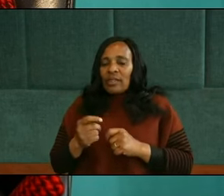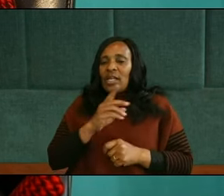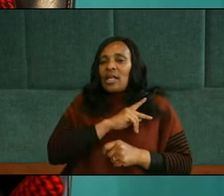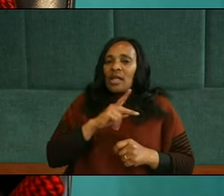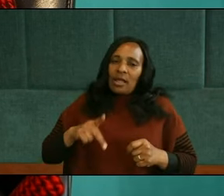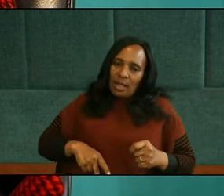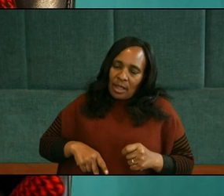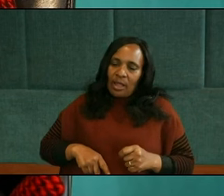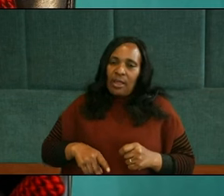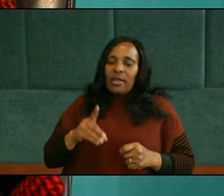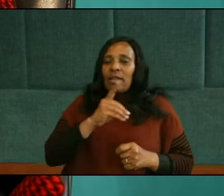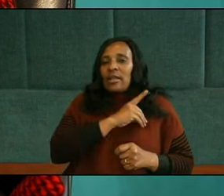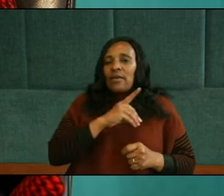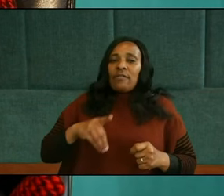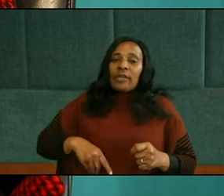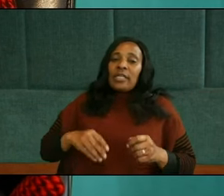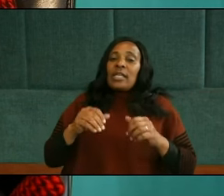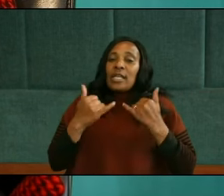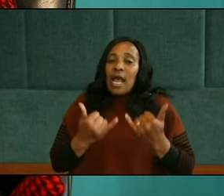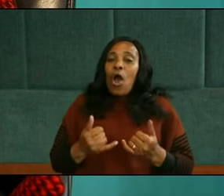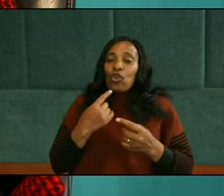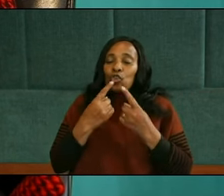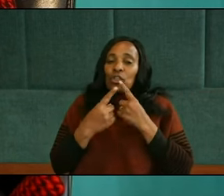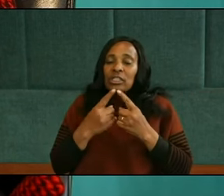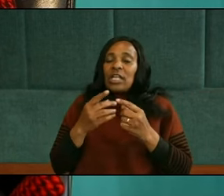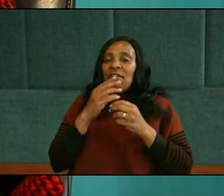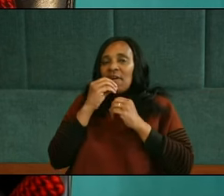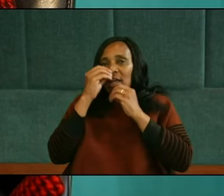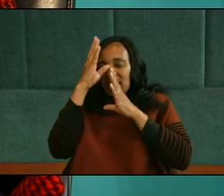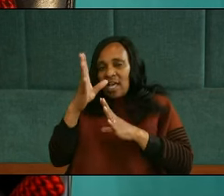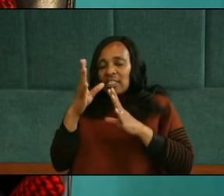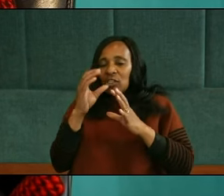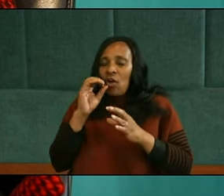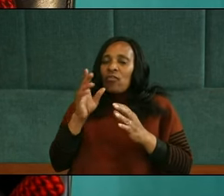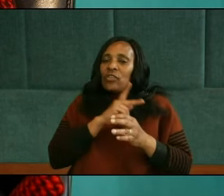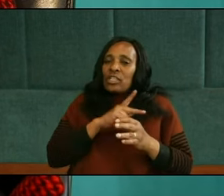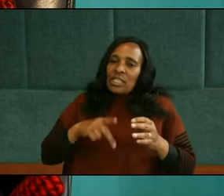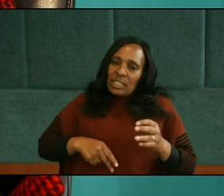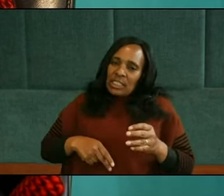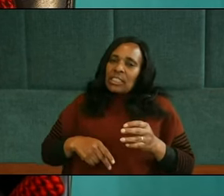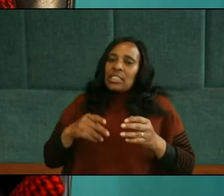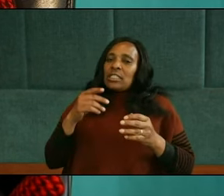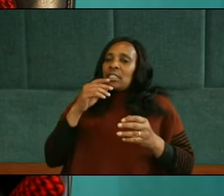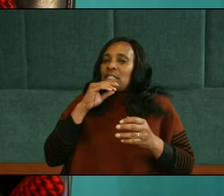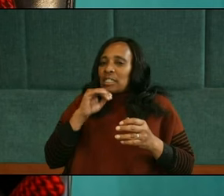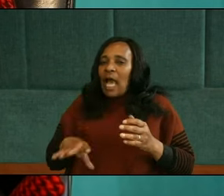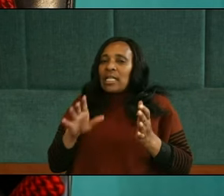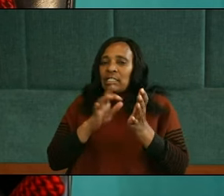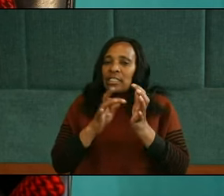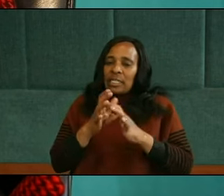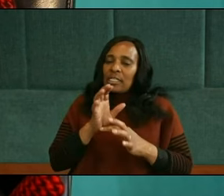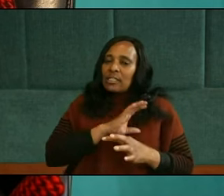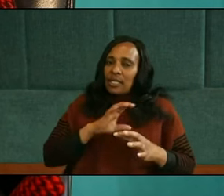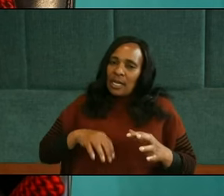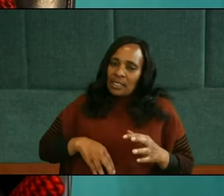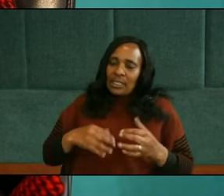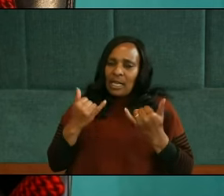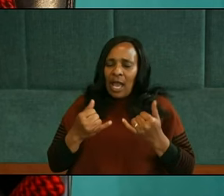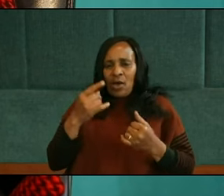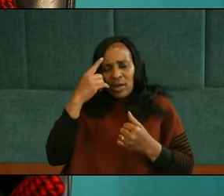now we are talking about the fathers of God's son, who is Jesus Christ. And that's important for us to realize that